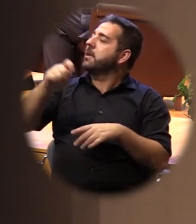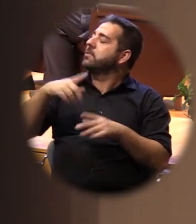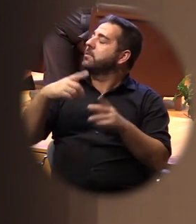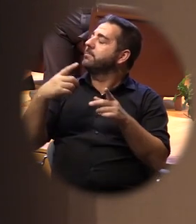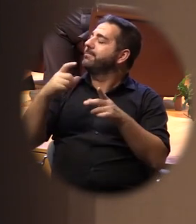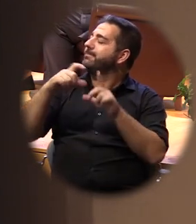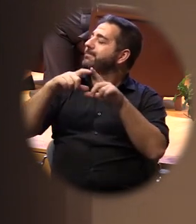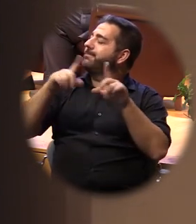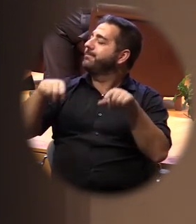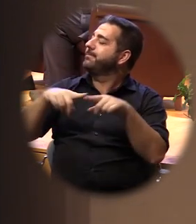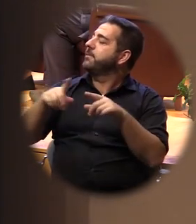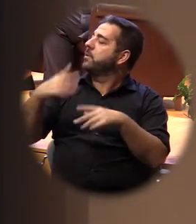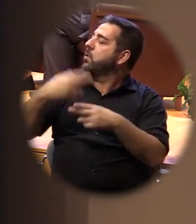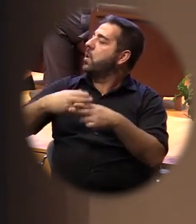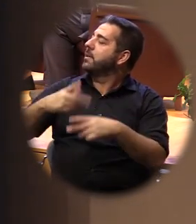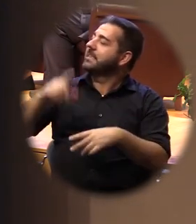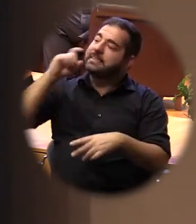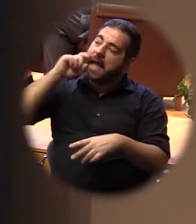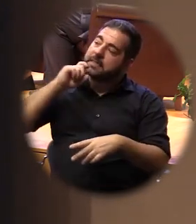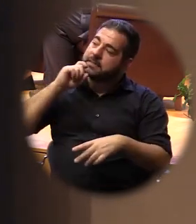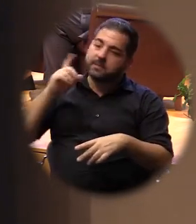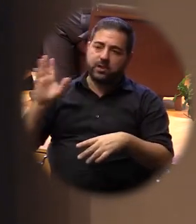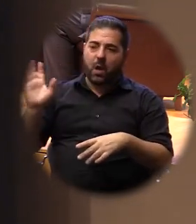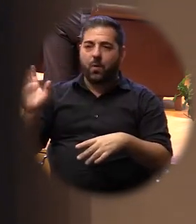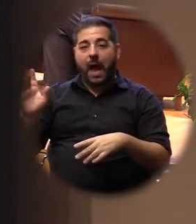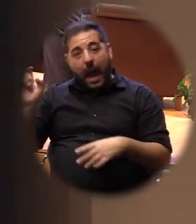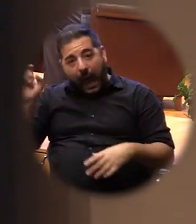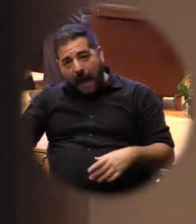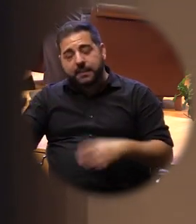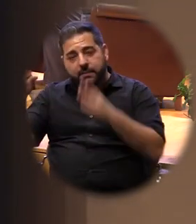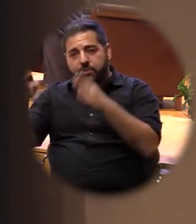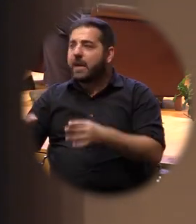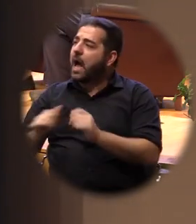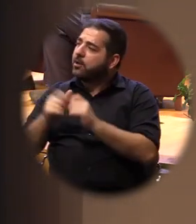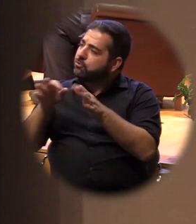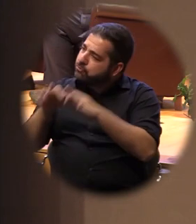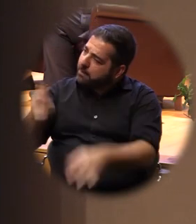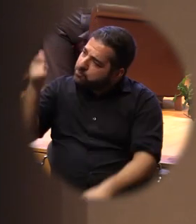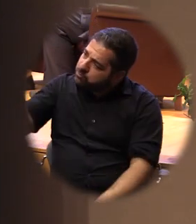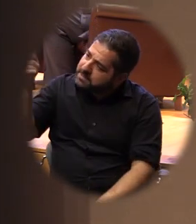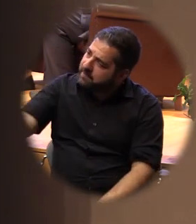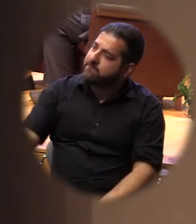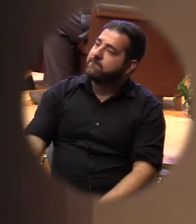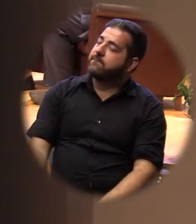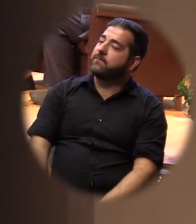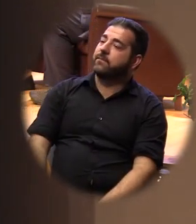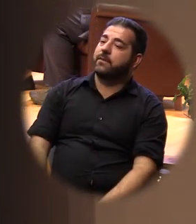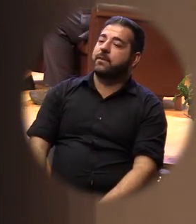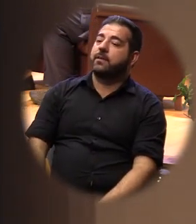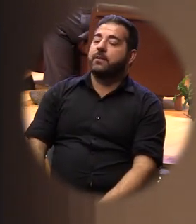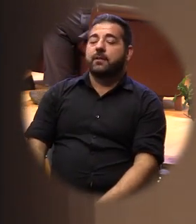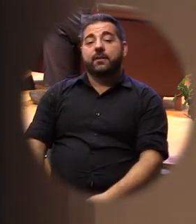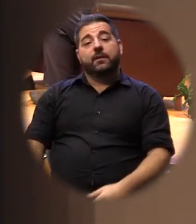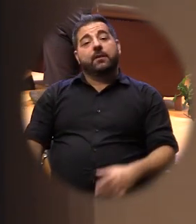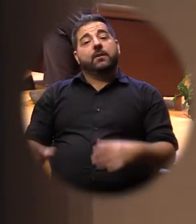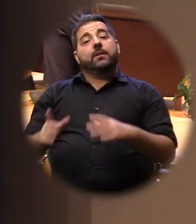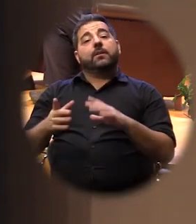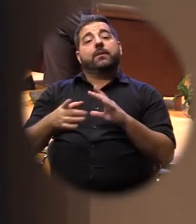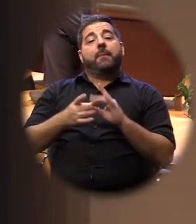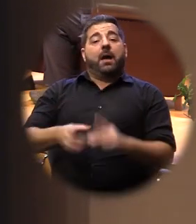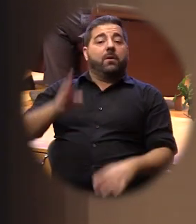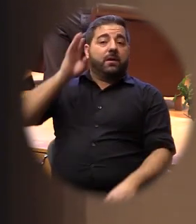rather you person on the internet, how would you describe yourself? So it's about devising, for